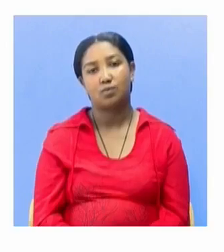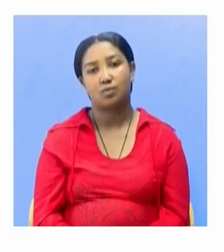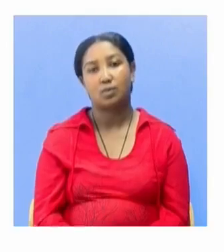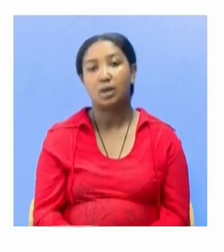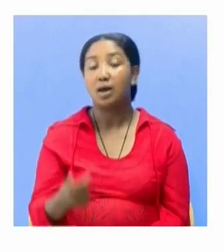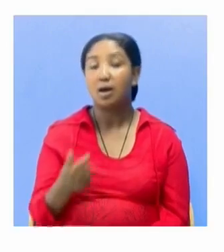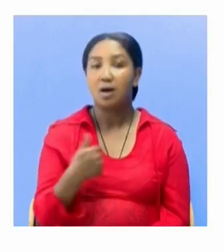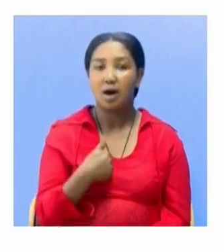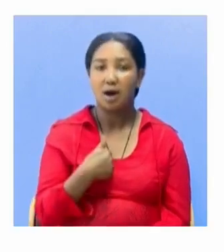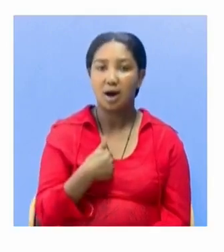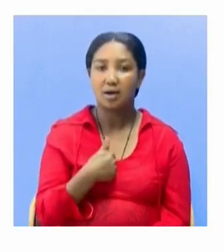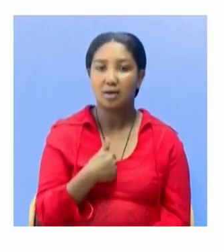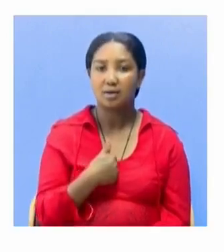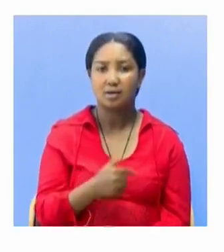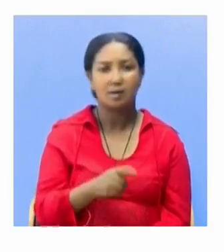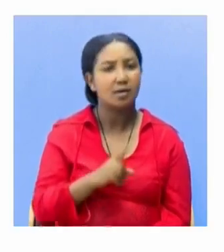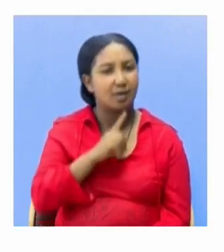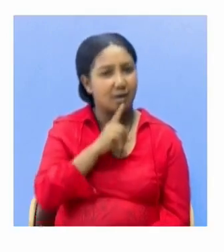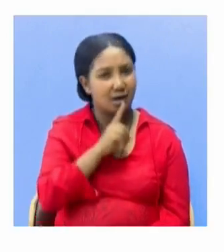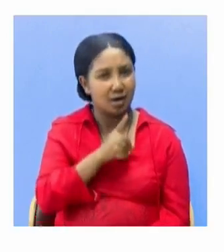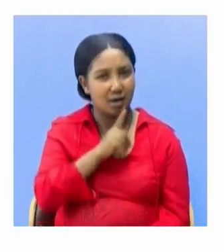I really